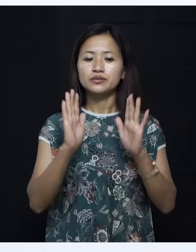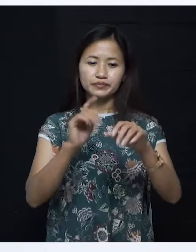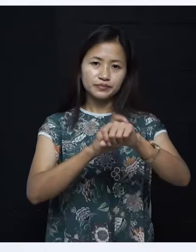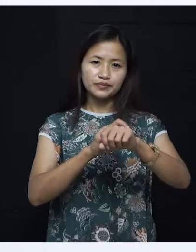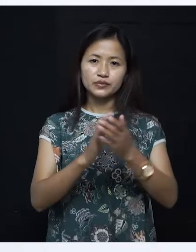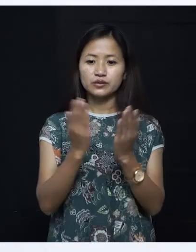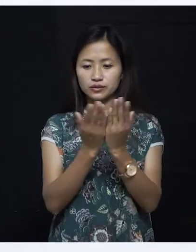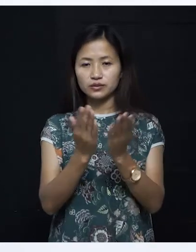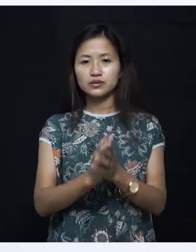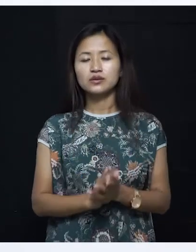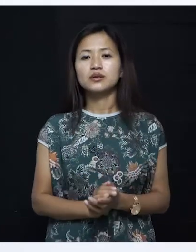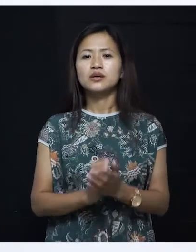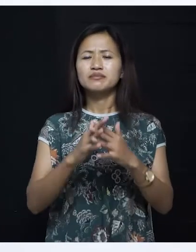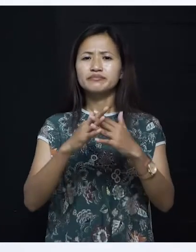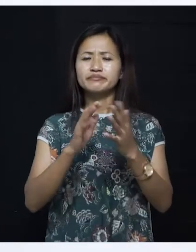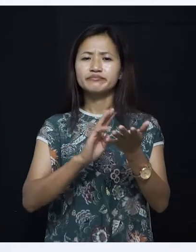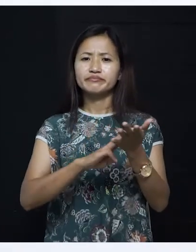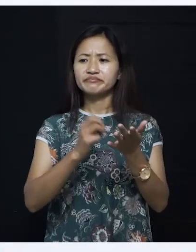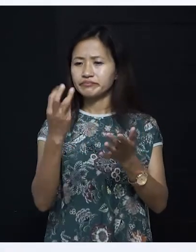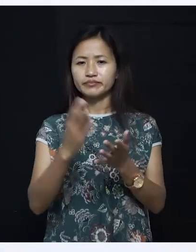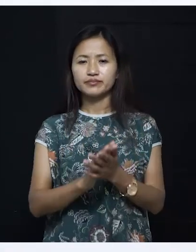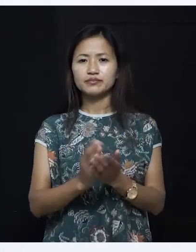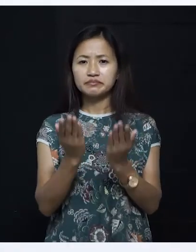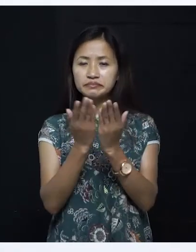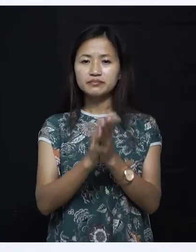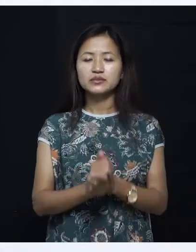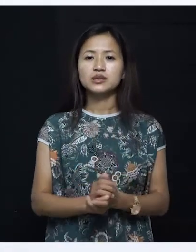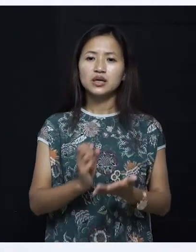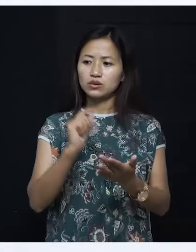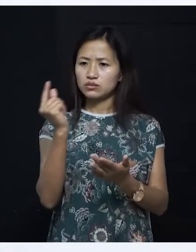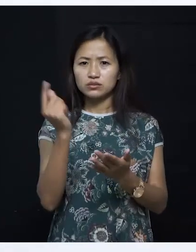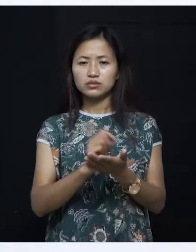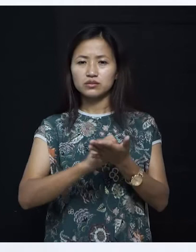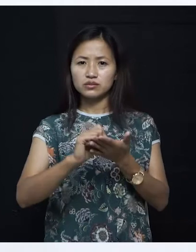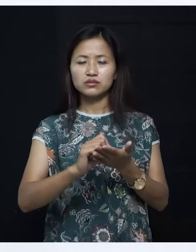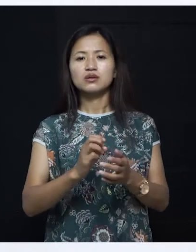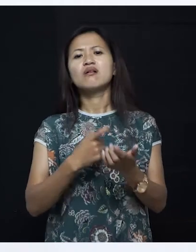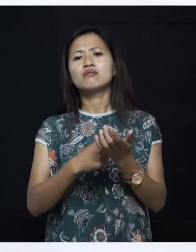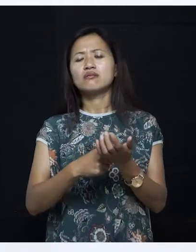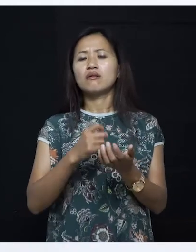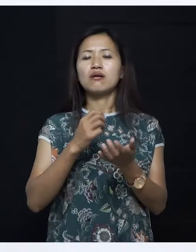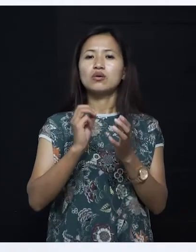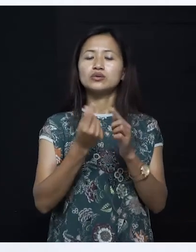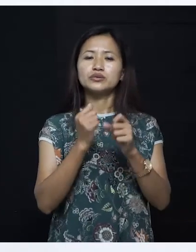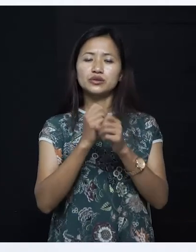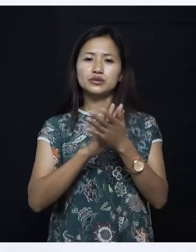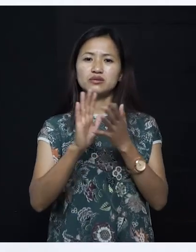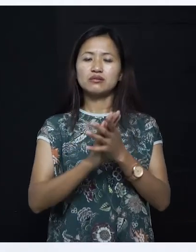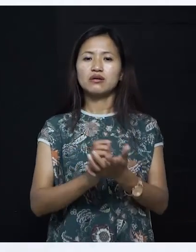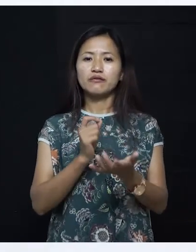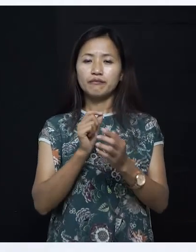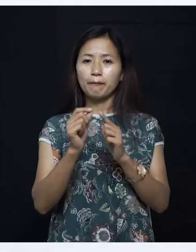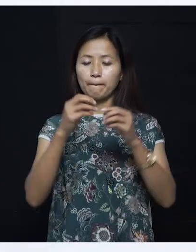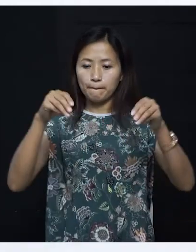time for study, or when you're doing your maths and whatnot, what you can do is you can use it as your rough paper, isn't it? You can write it on there again.